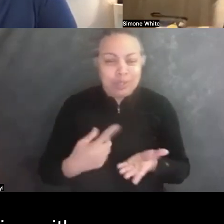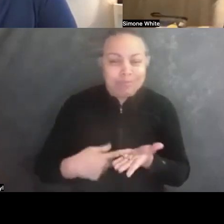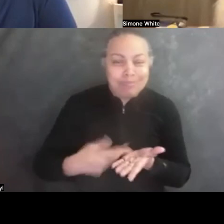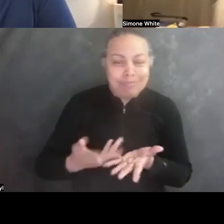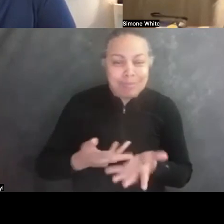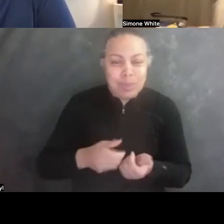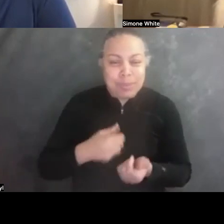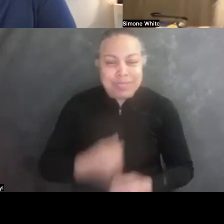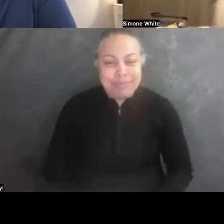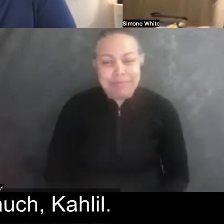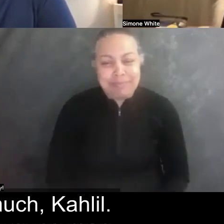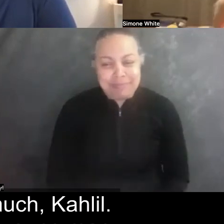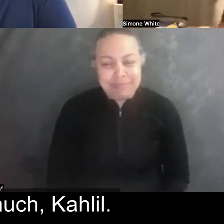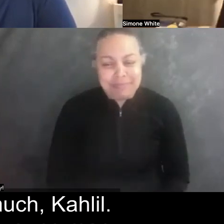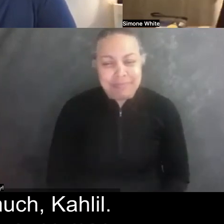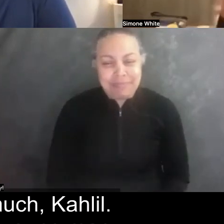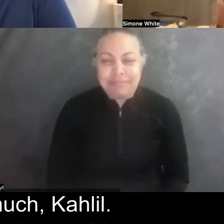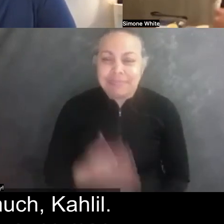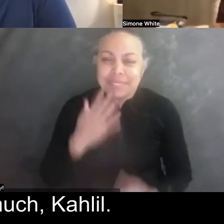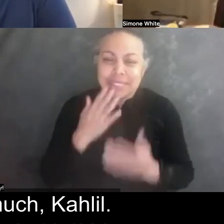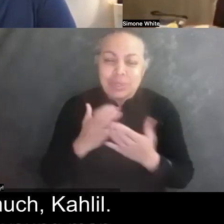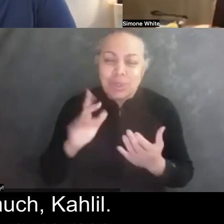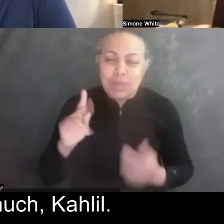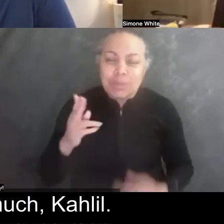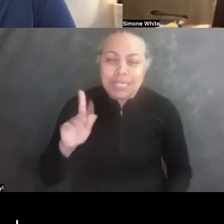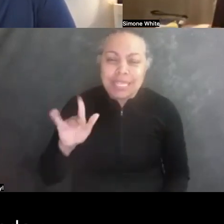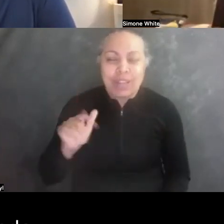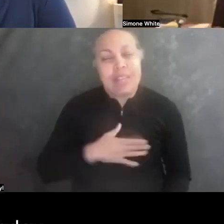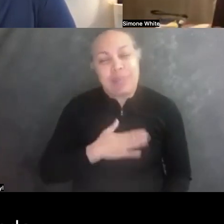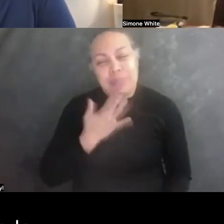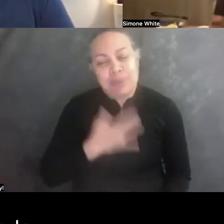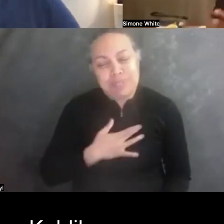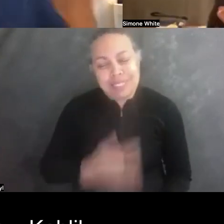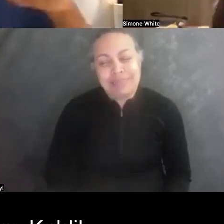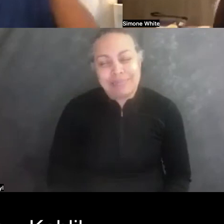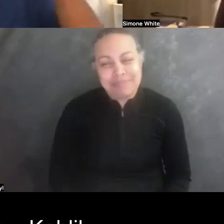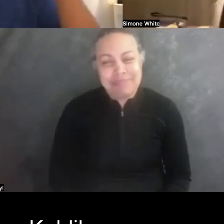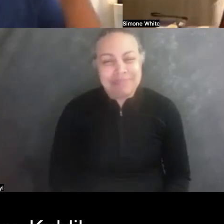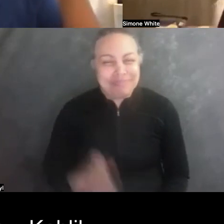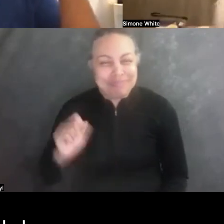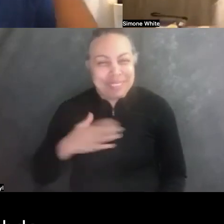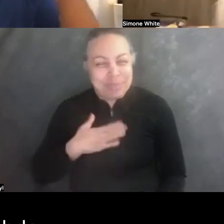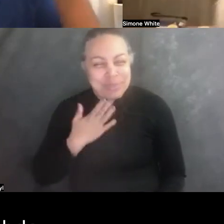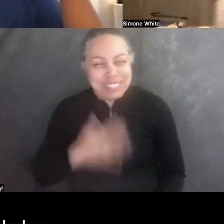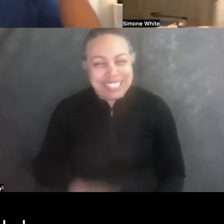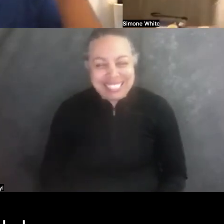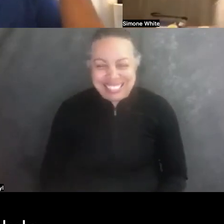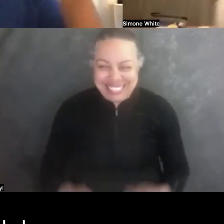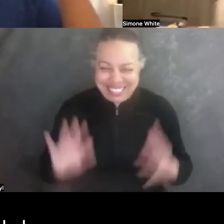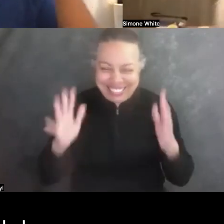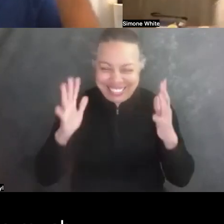me. Thank you so much, Happy Kahlil. birthday, young man. Happy birthday. Happy birthday, Kahlil. Happy